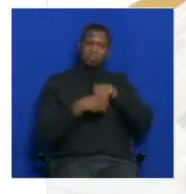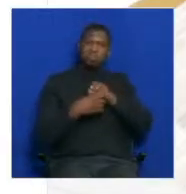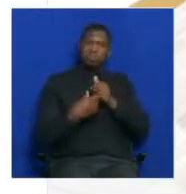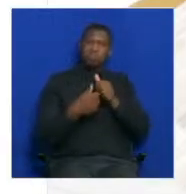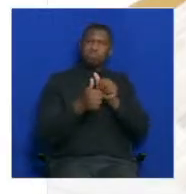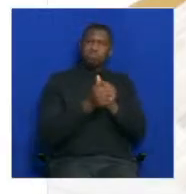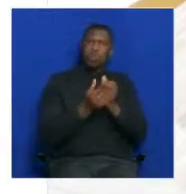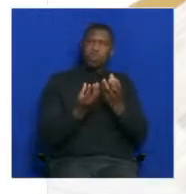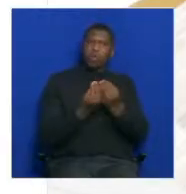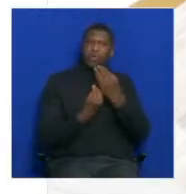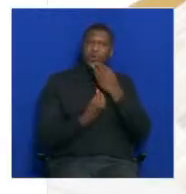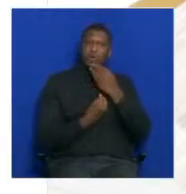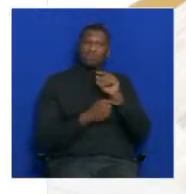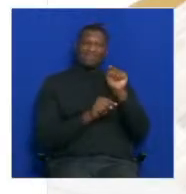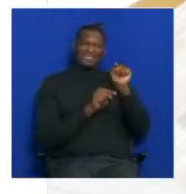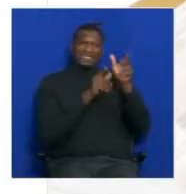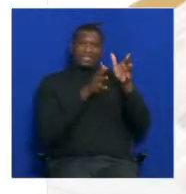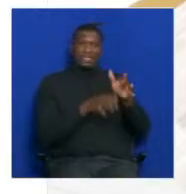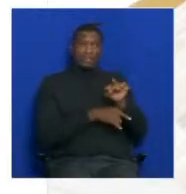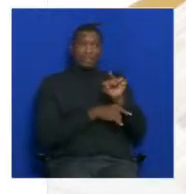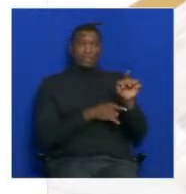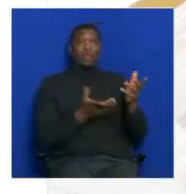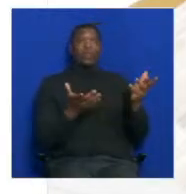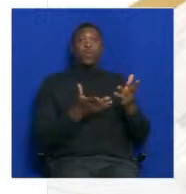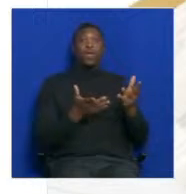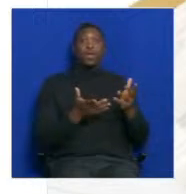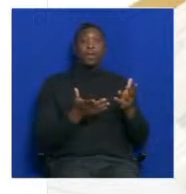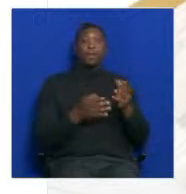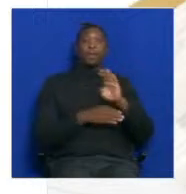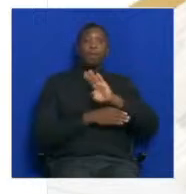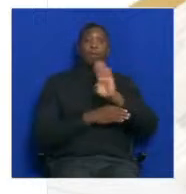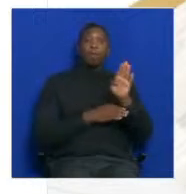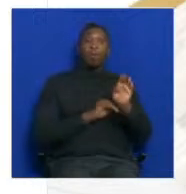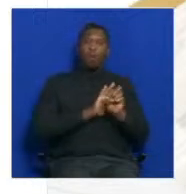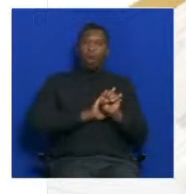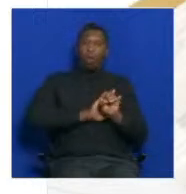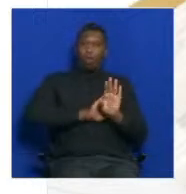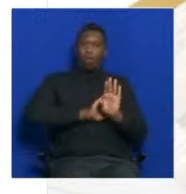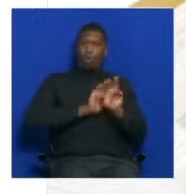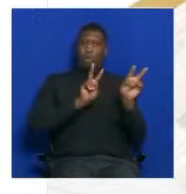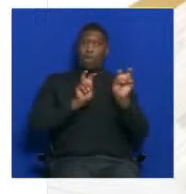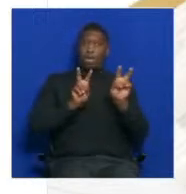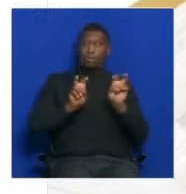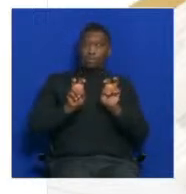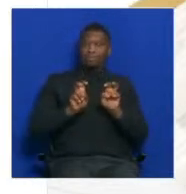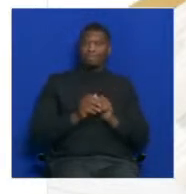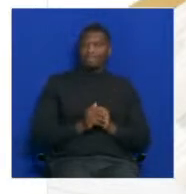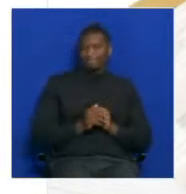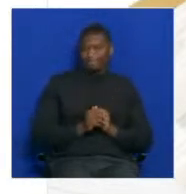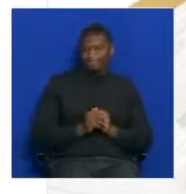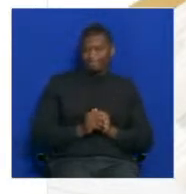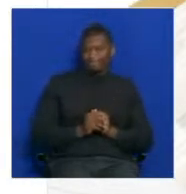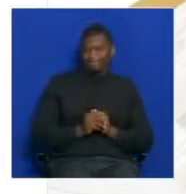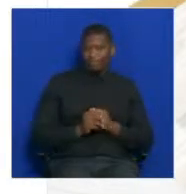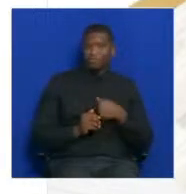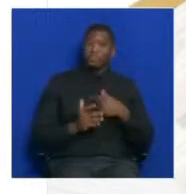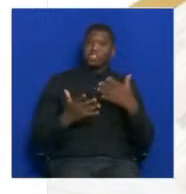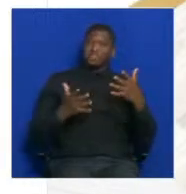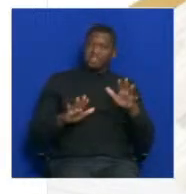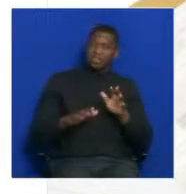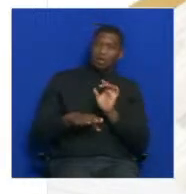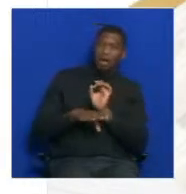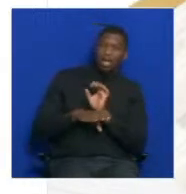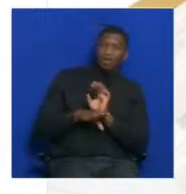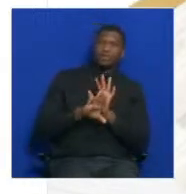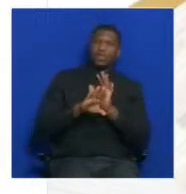suspects in the Blue Lights Matter. And against that investigation, I advised her.